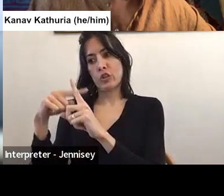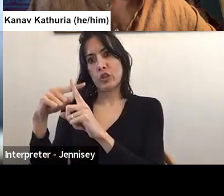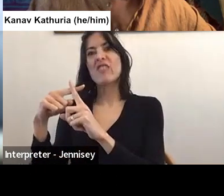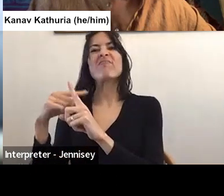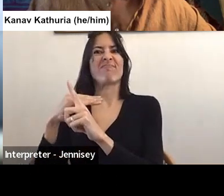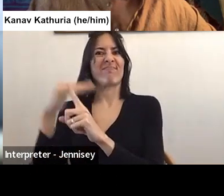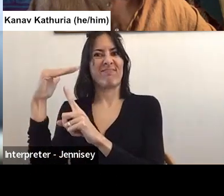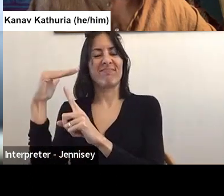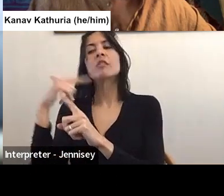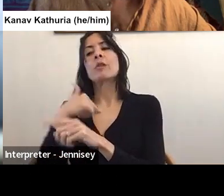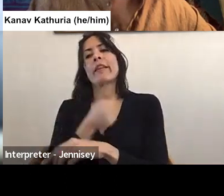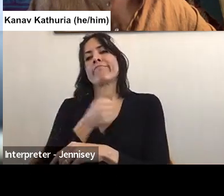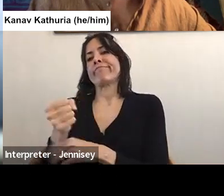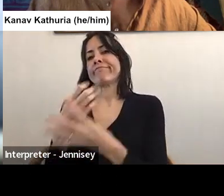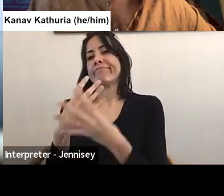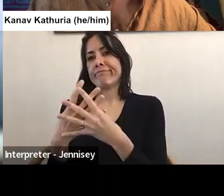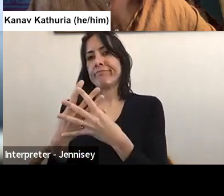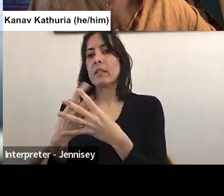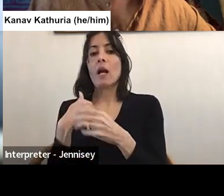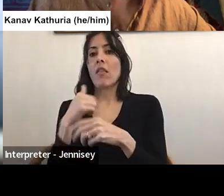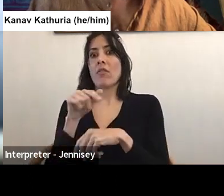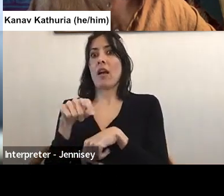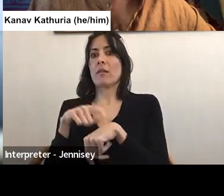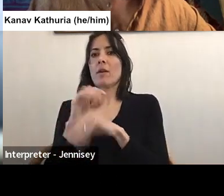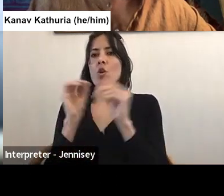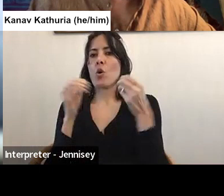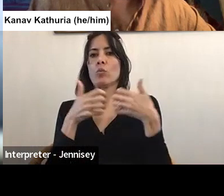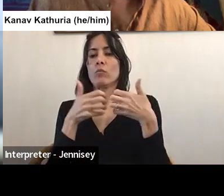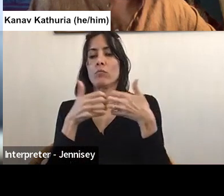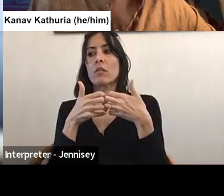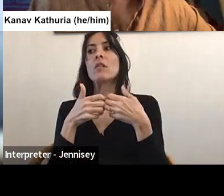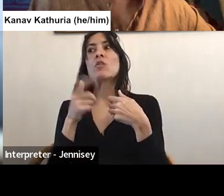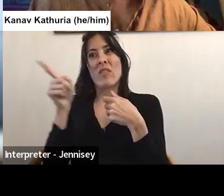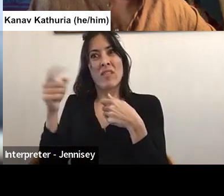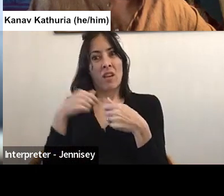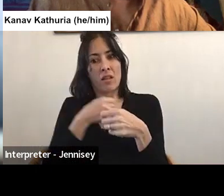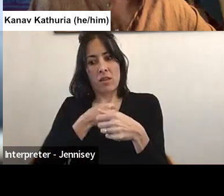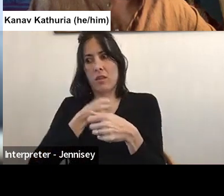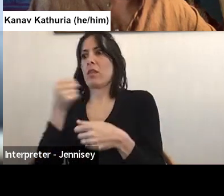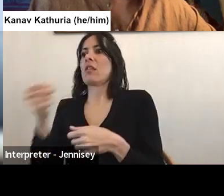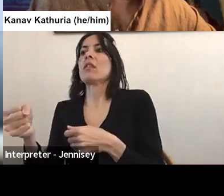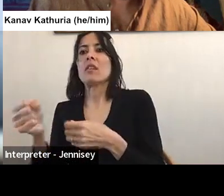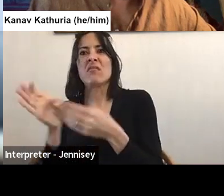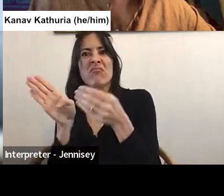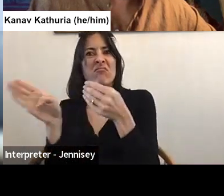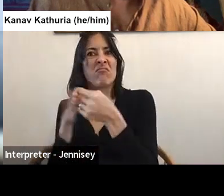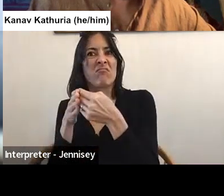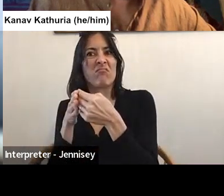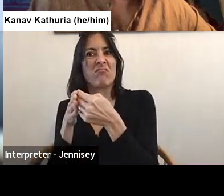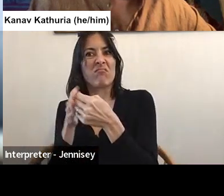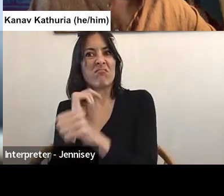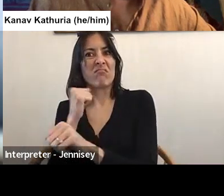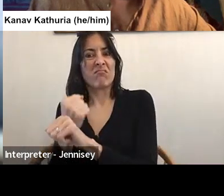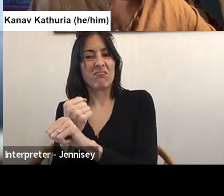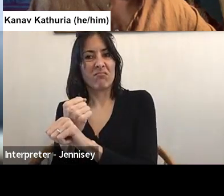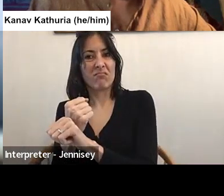bunkie, so they put me in with someone else, and they wouldn't unlock our cells. They would put this disgusting food in